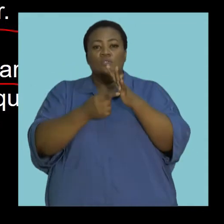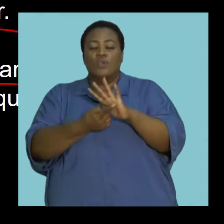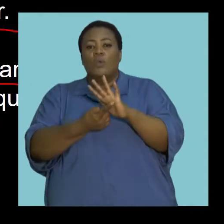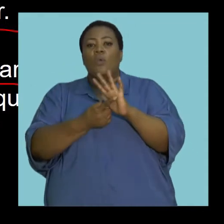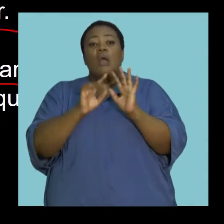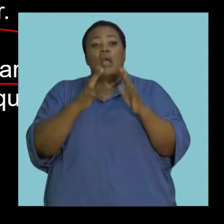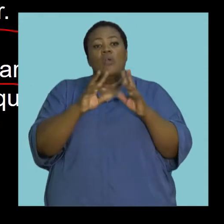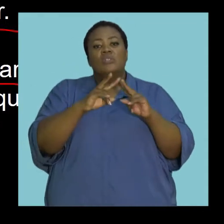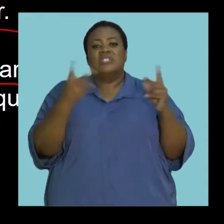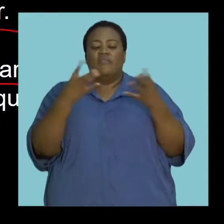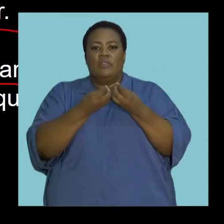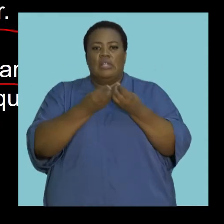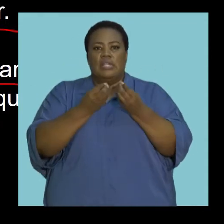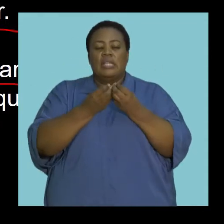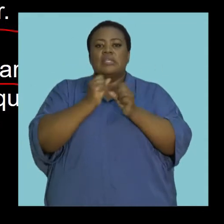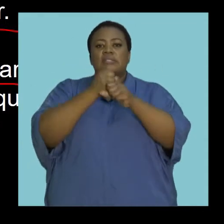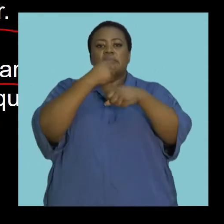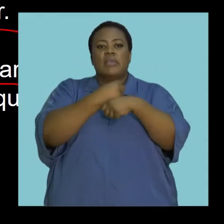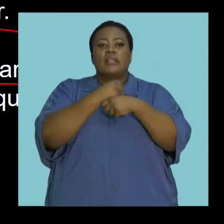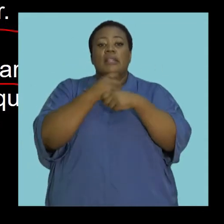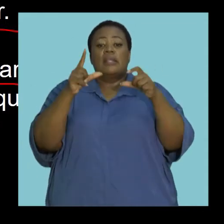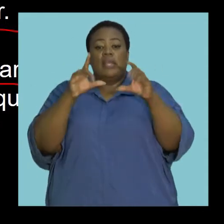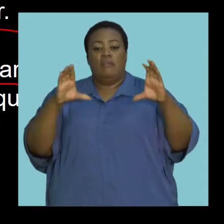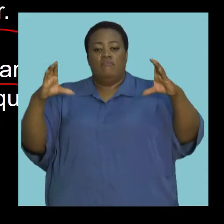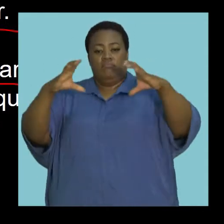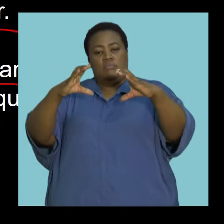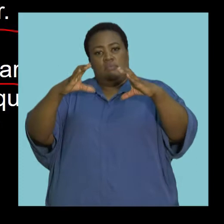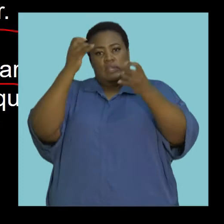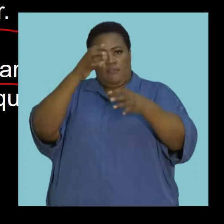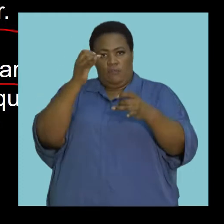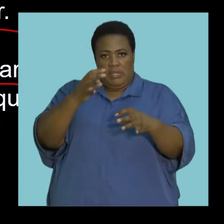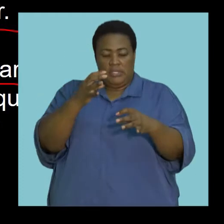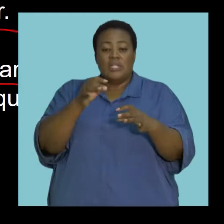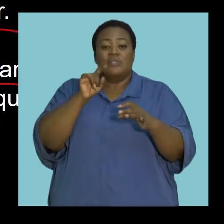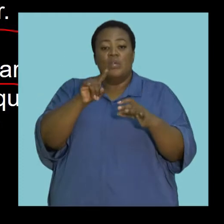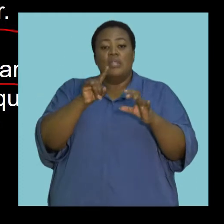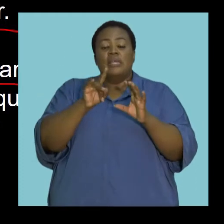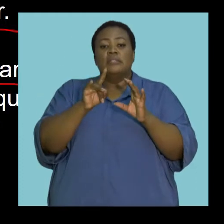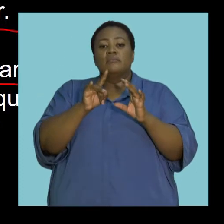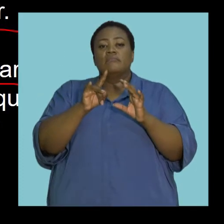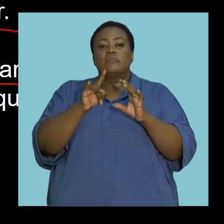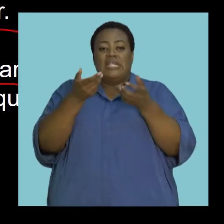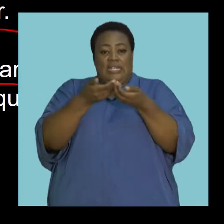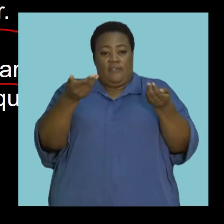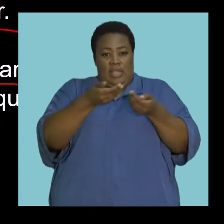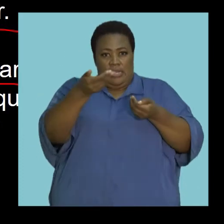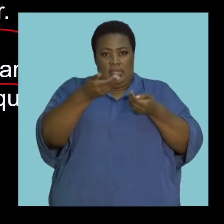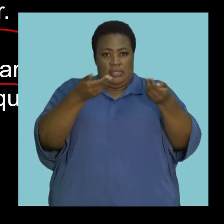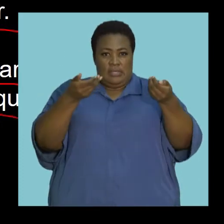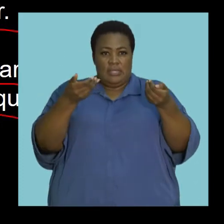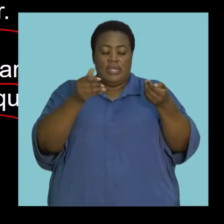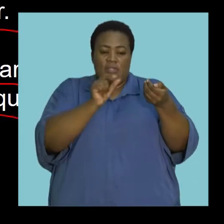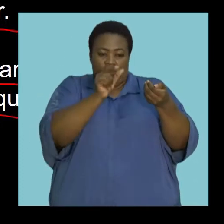of how different proportions make up the complete set of information. These are divided into sectors that